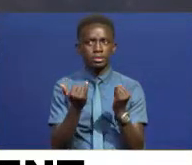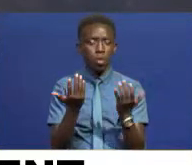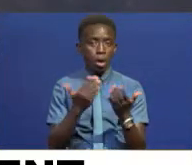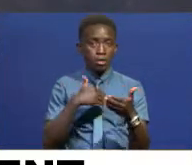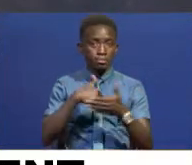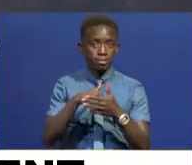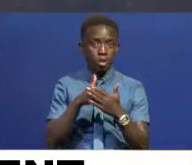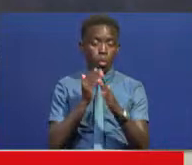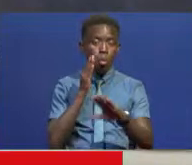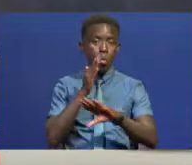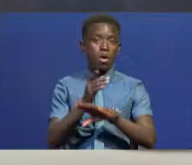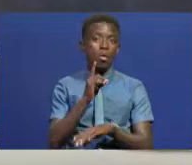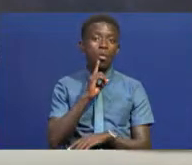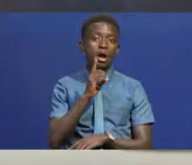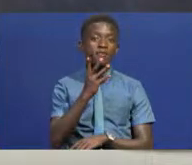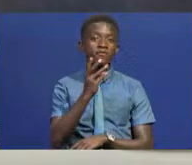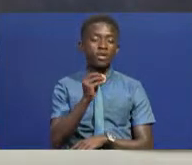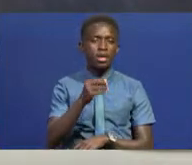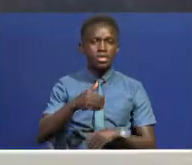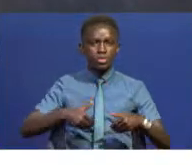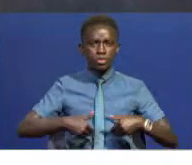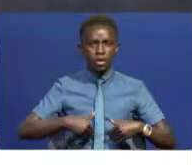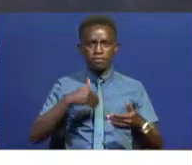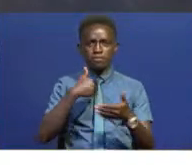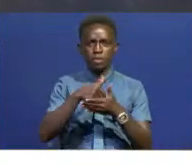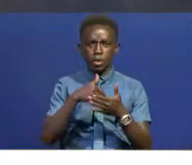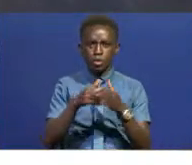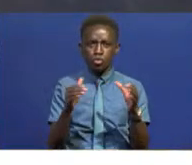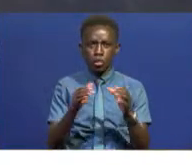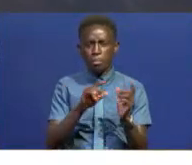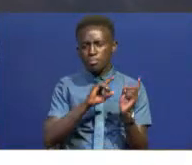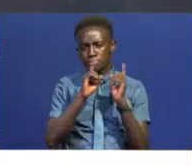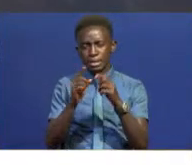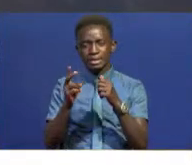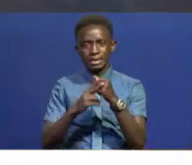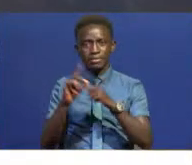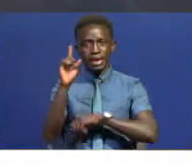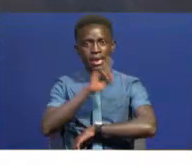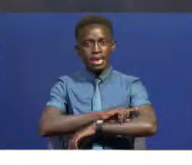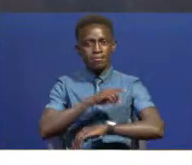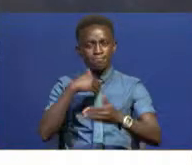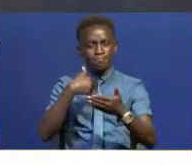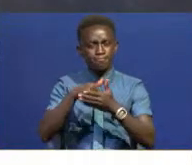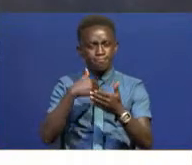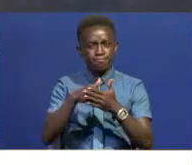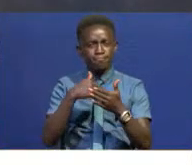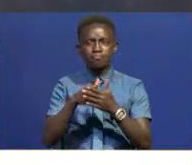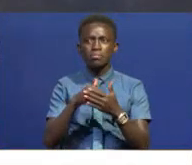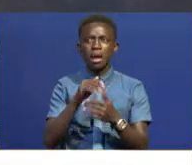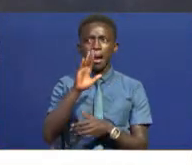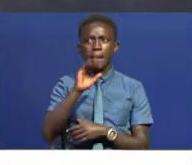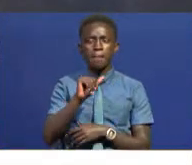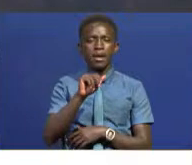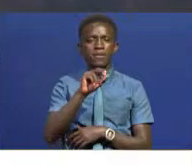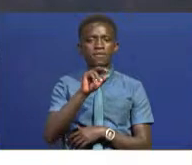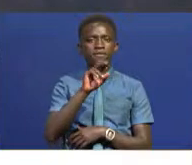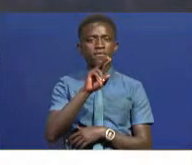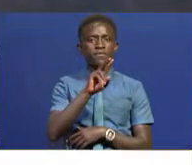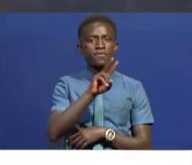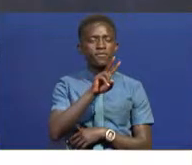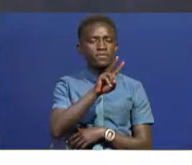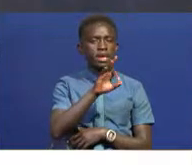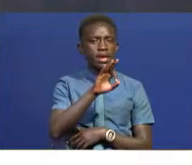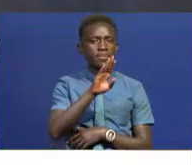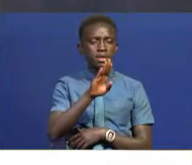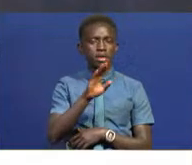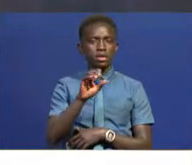over 140 young footballers attended a 7-day football clinic conducted by VFB Stuttgart coaches from Germany.